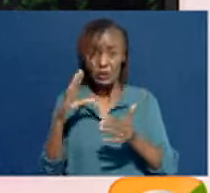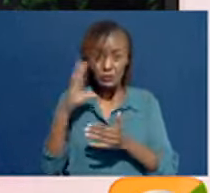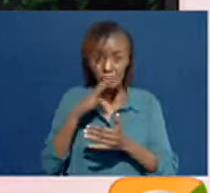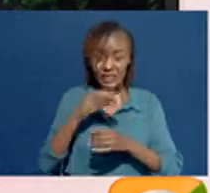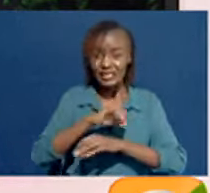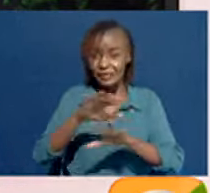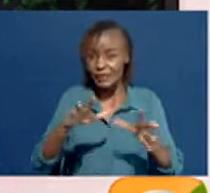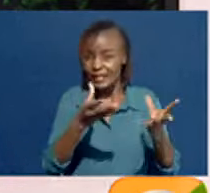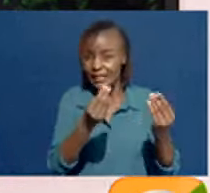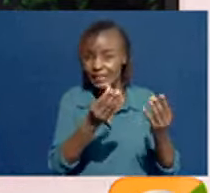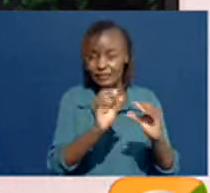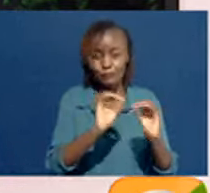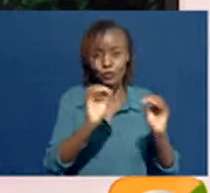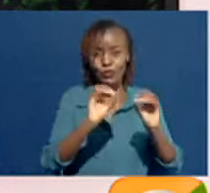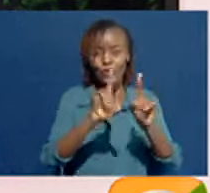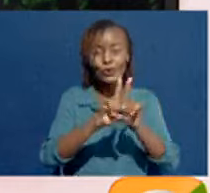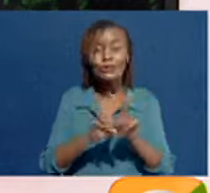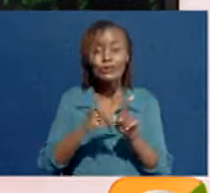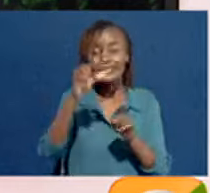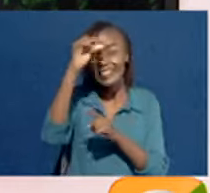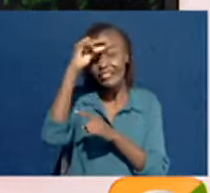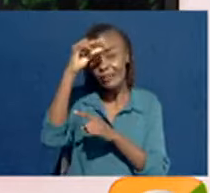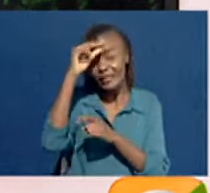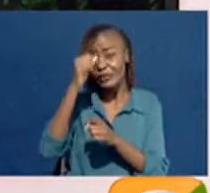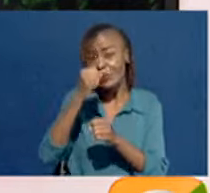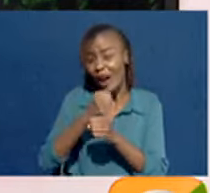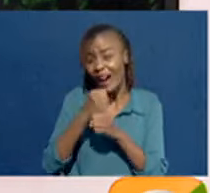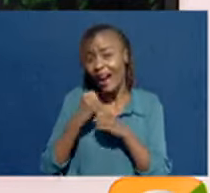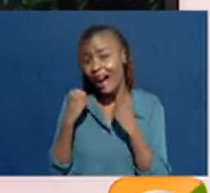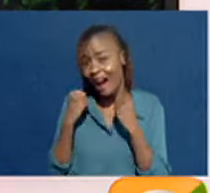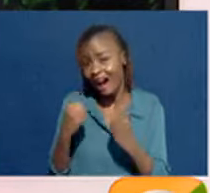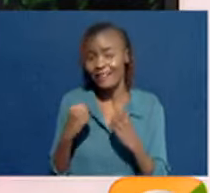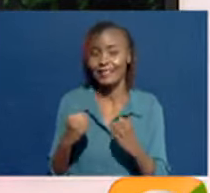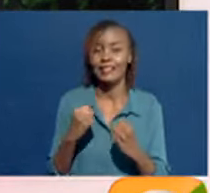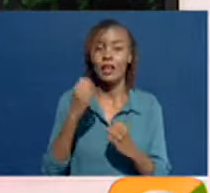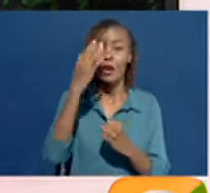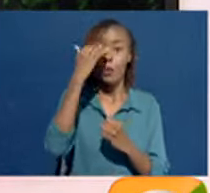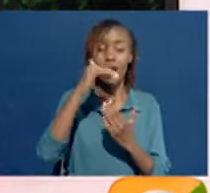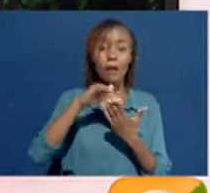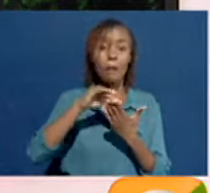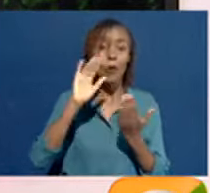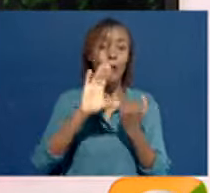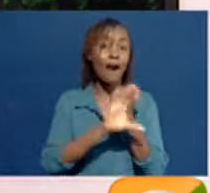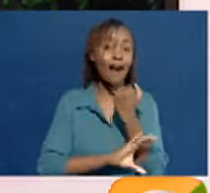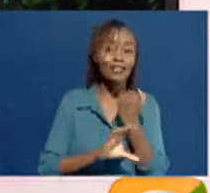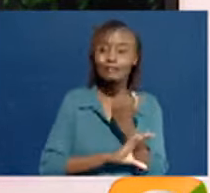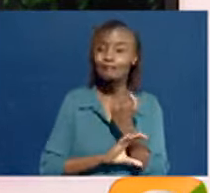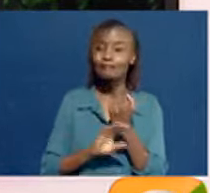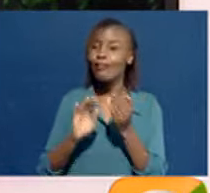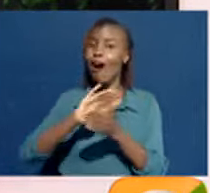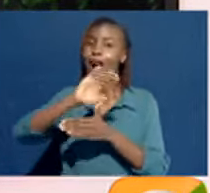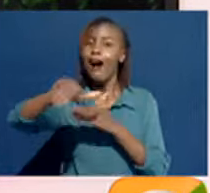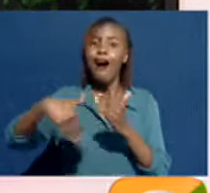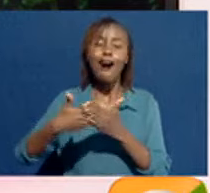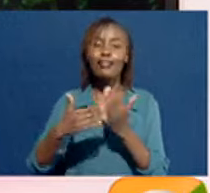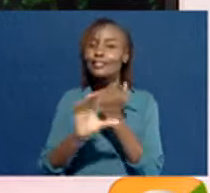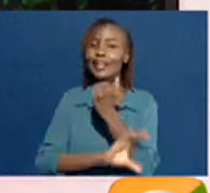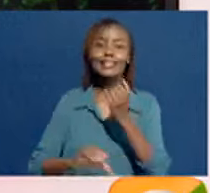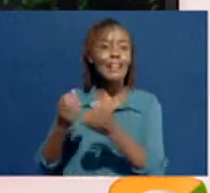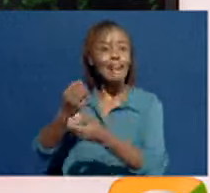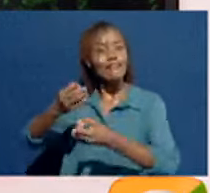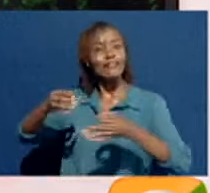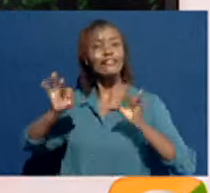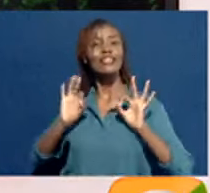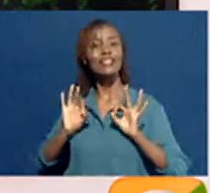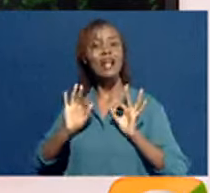commit to these things has proven difficult, and this is because all countries are sovereign. You cannot impose everything on them. They have their